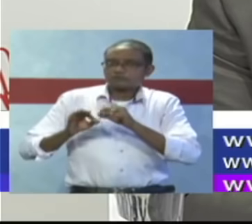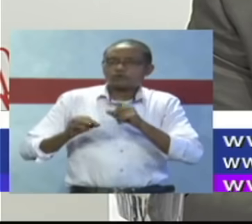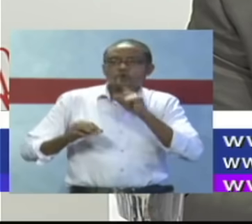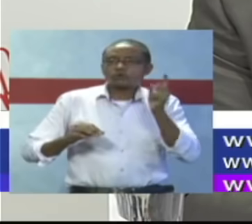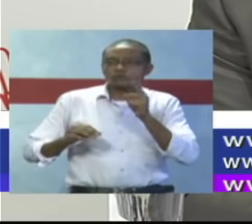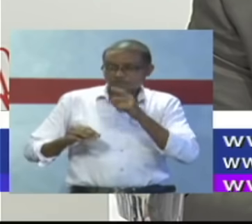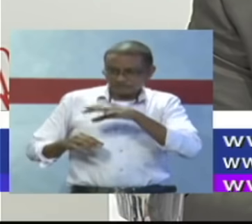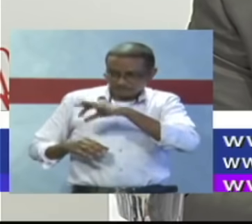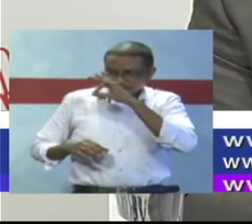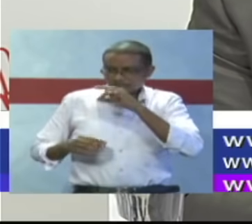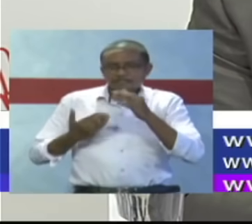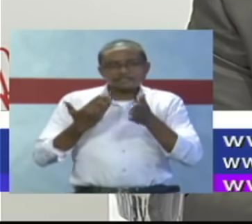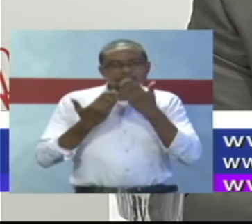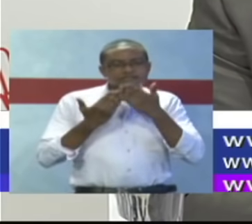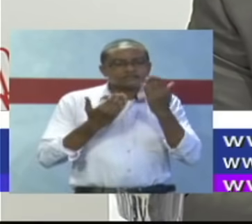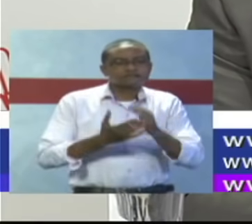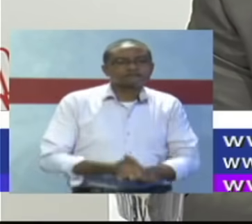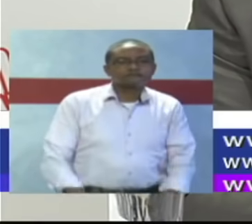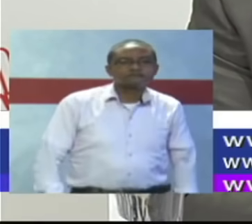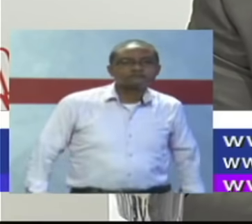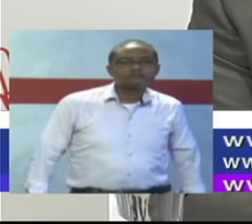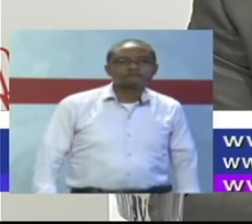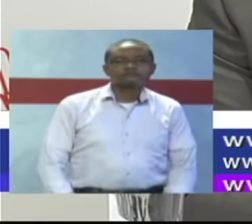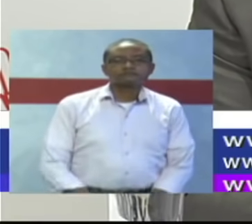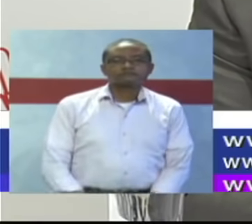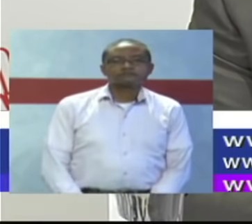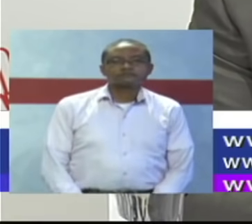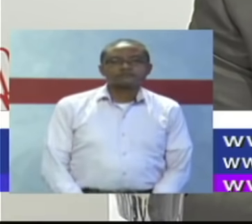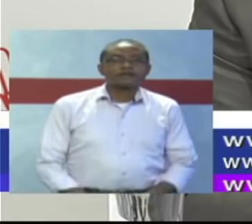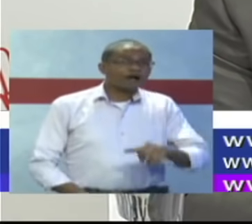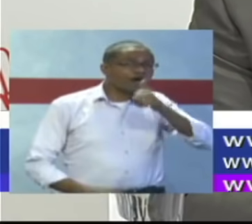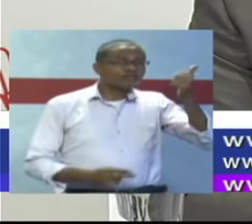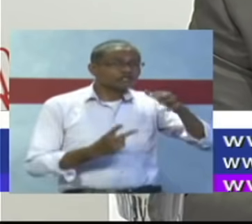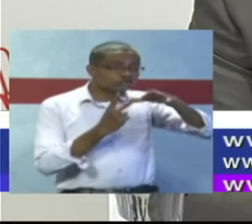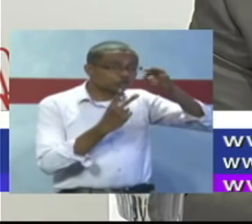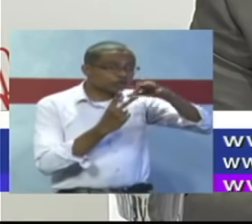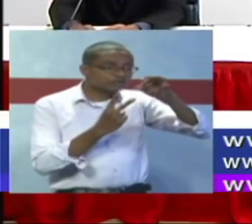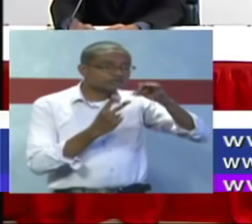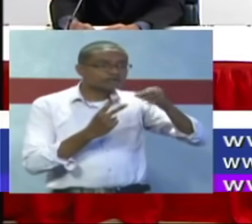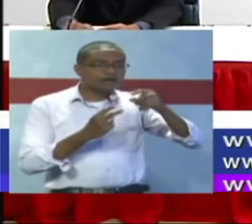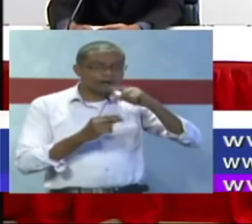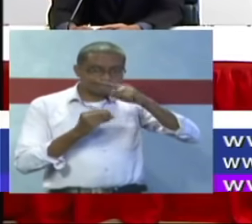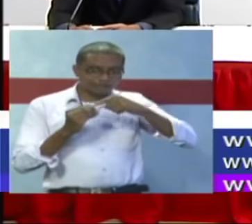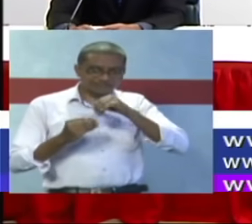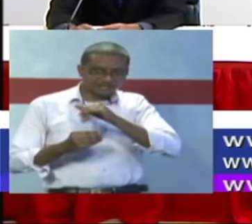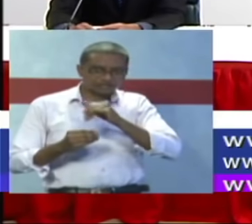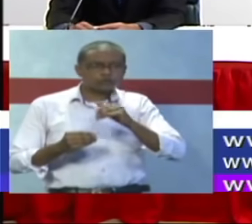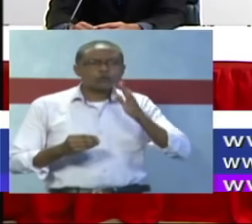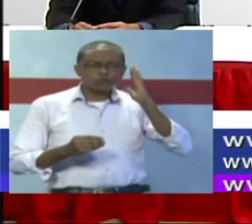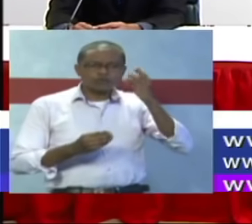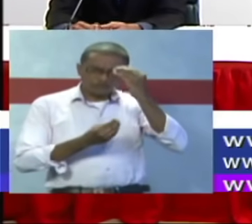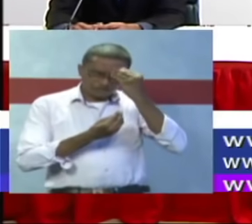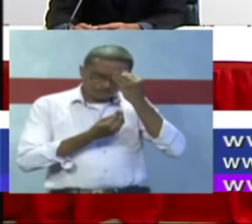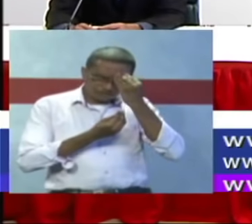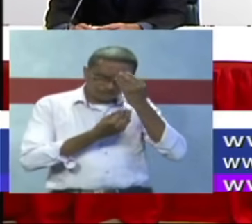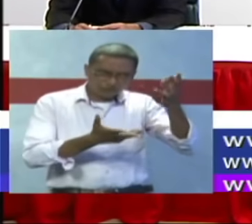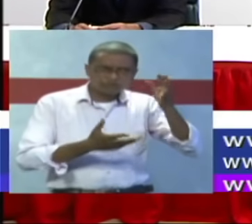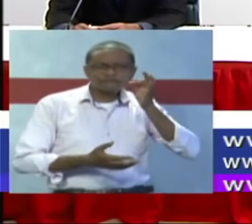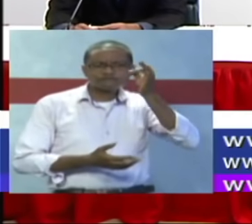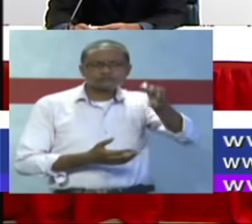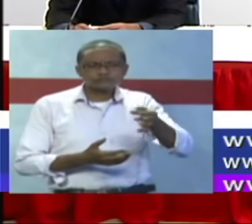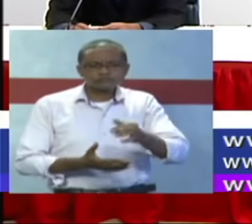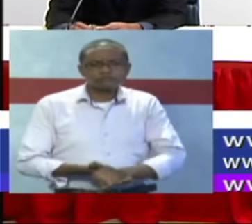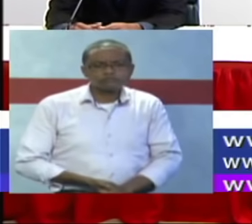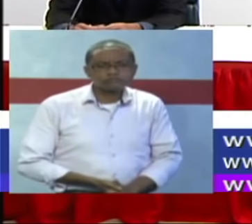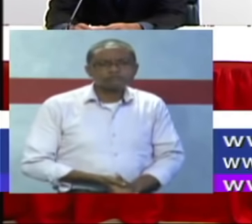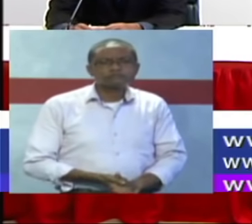digitization rolls out and we have other options available, those options will be publicized. So certainly this is a temporary measure in its first instance.